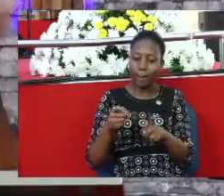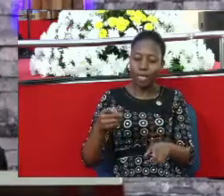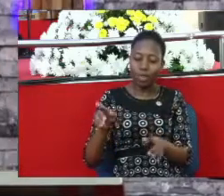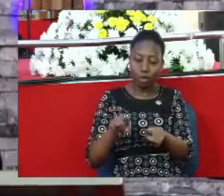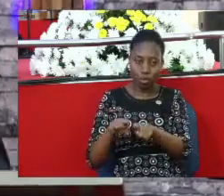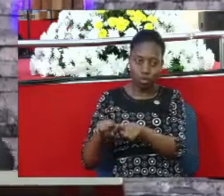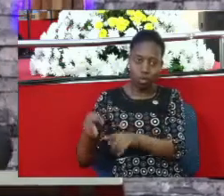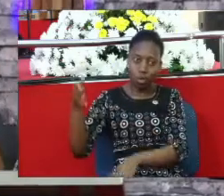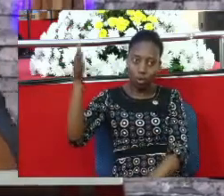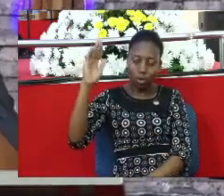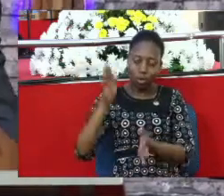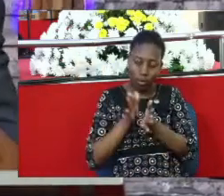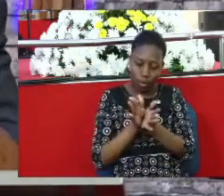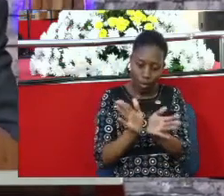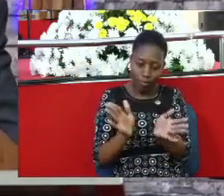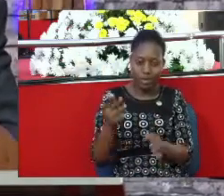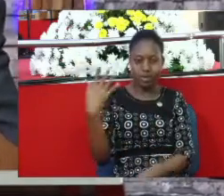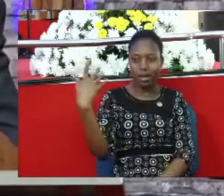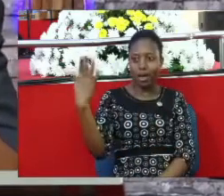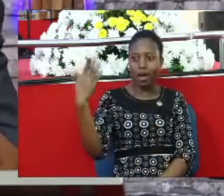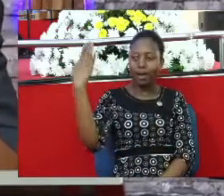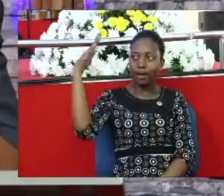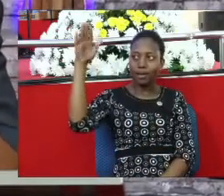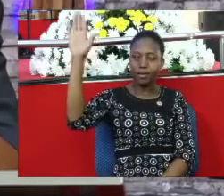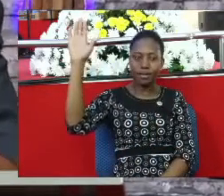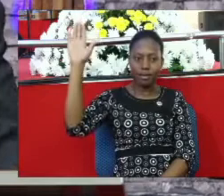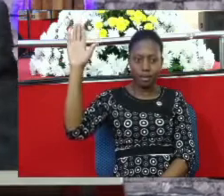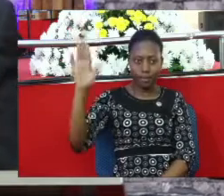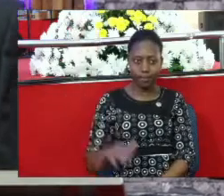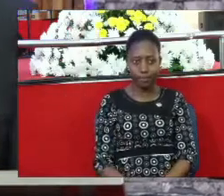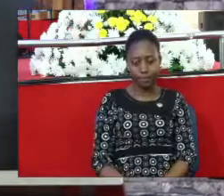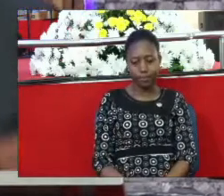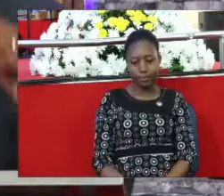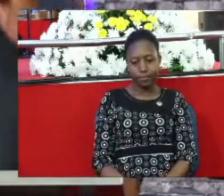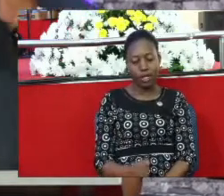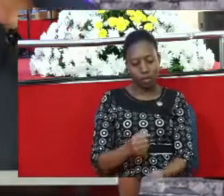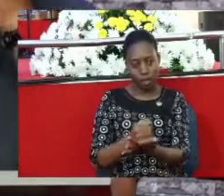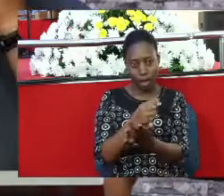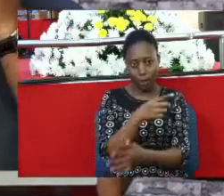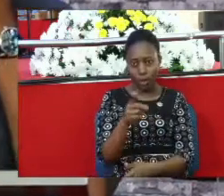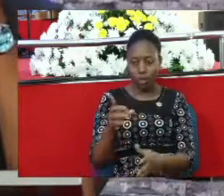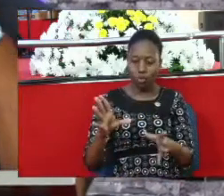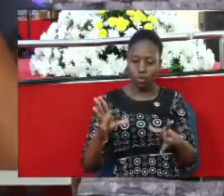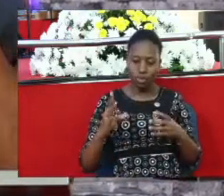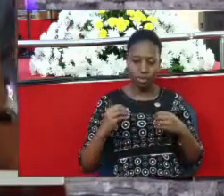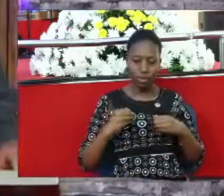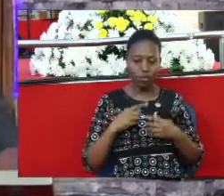to open our hands so that we can synchronize that and receive what God has in store for us.